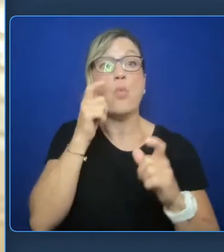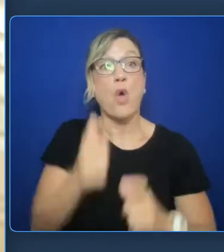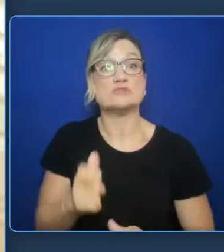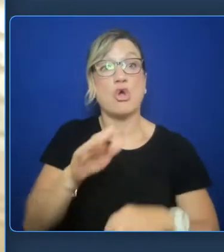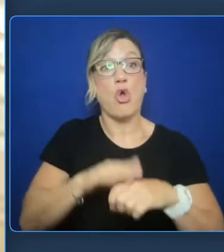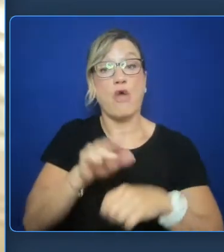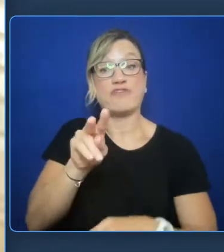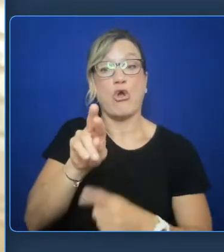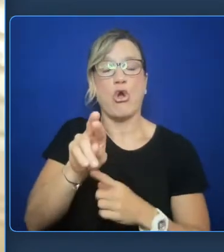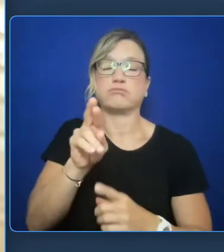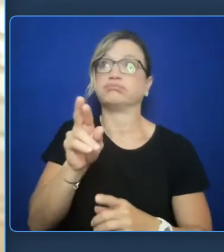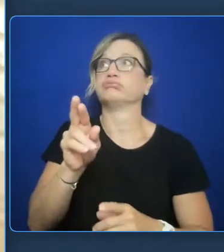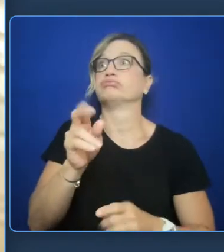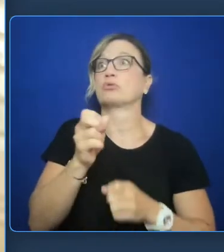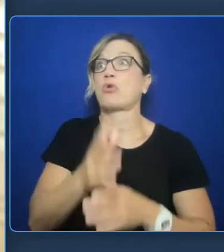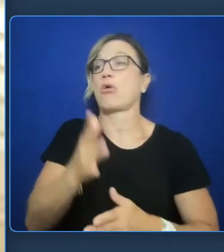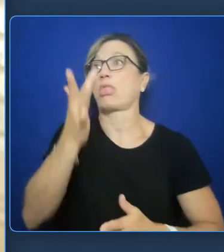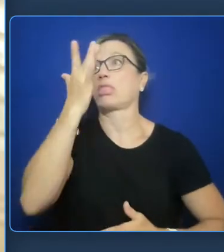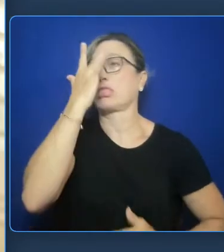you very sick.